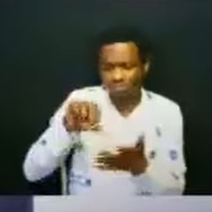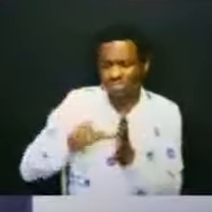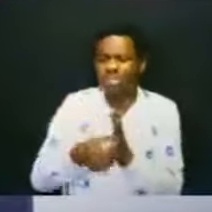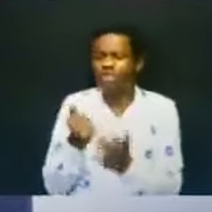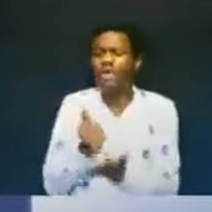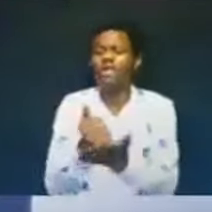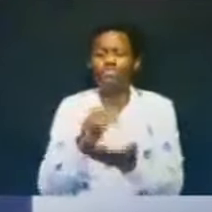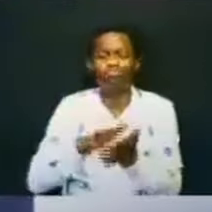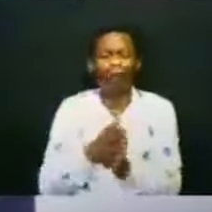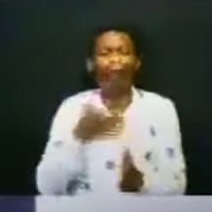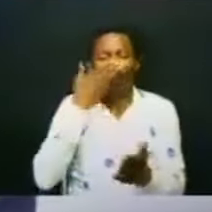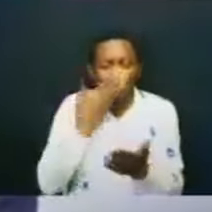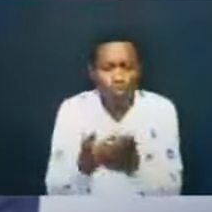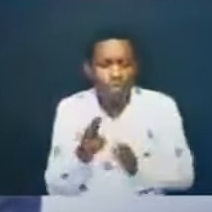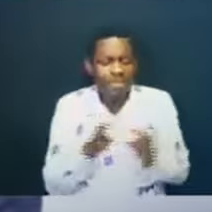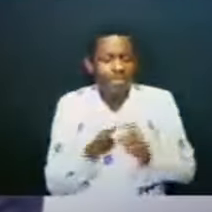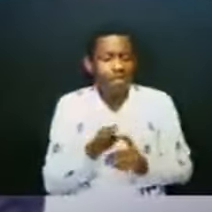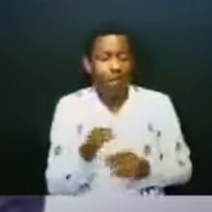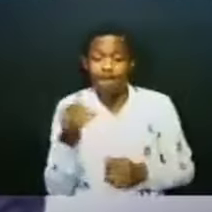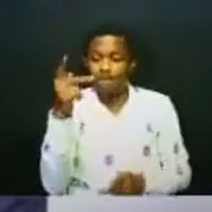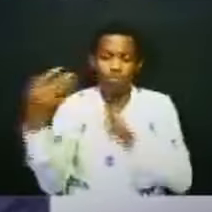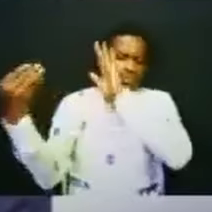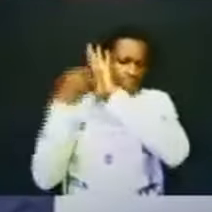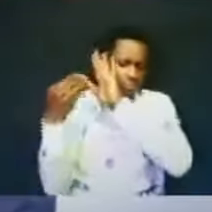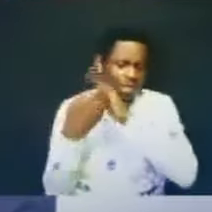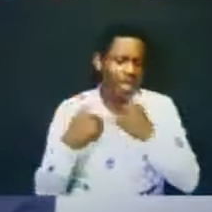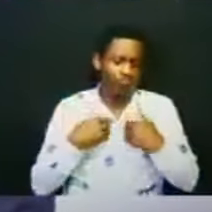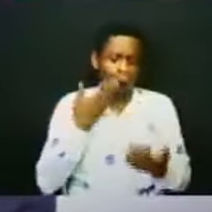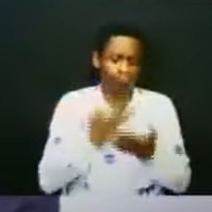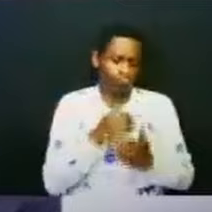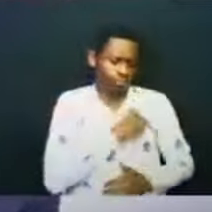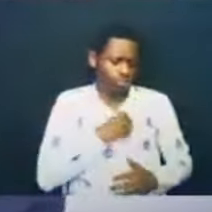attitude towards offenses. So that in